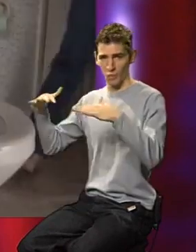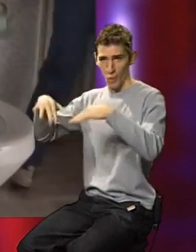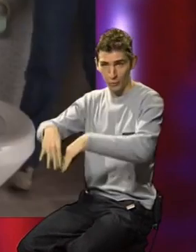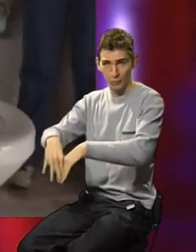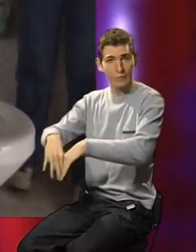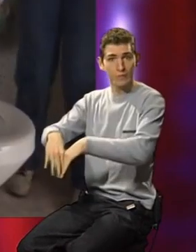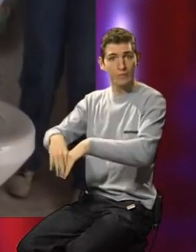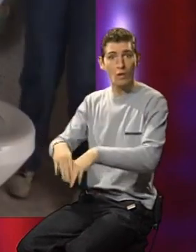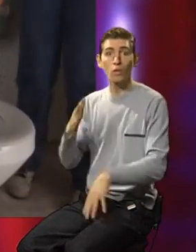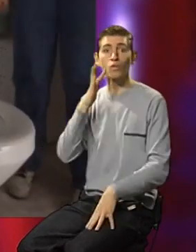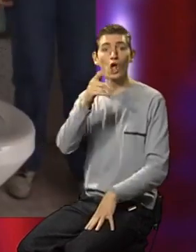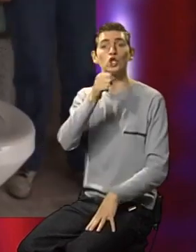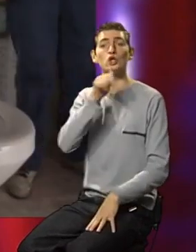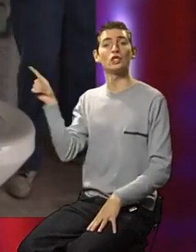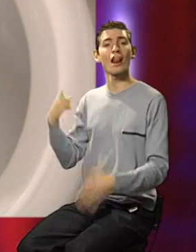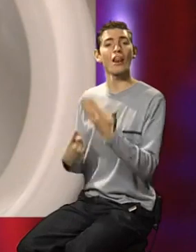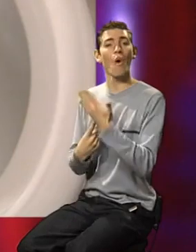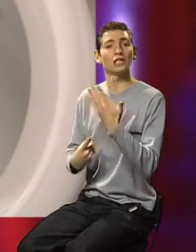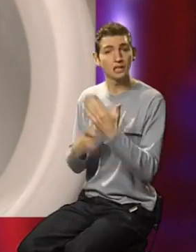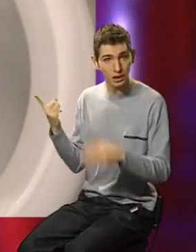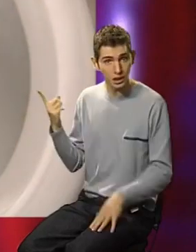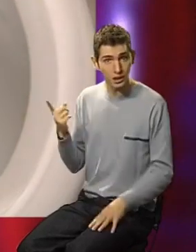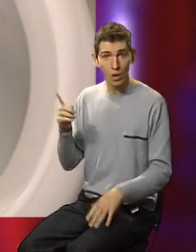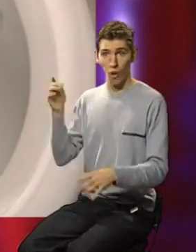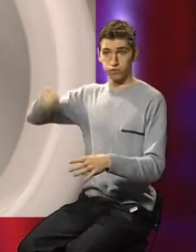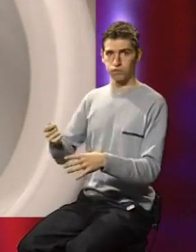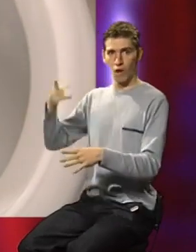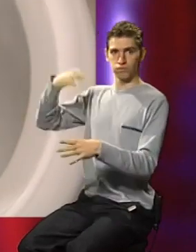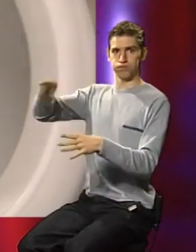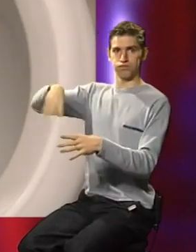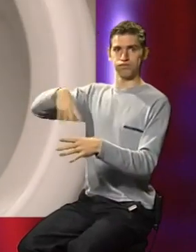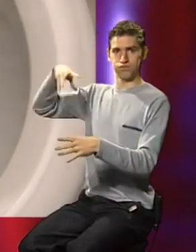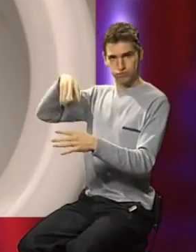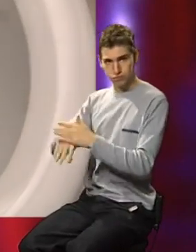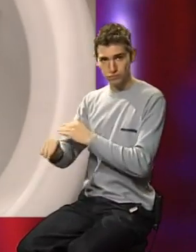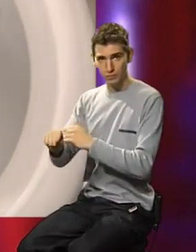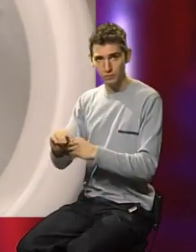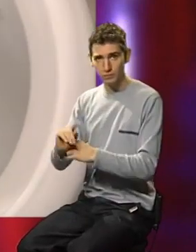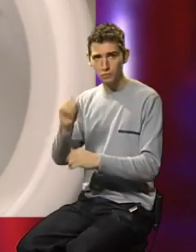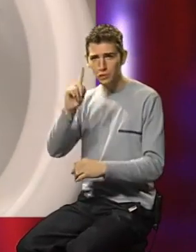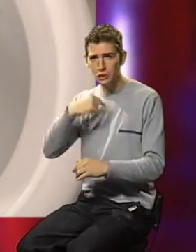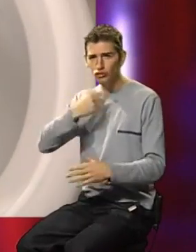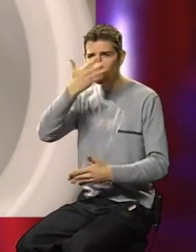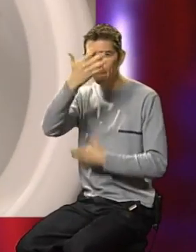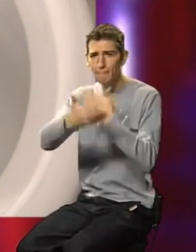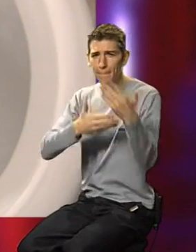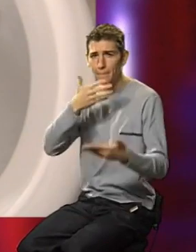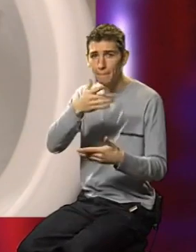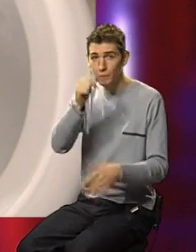When you use the lavatory, it all flows down the pan. What am I describing? Do you